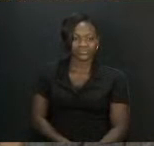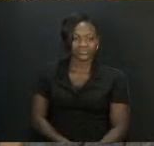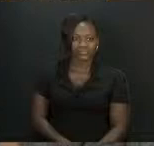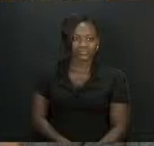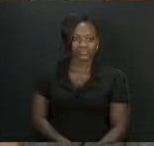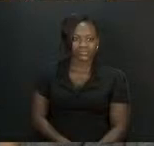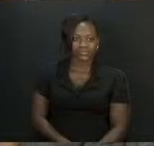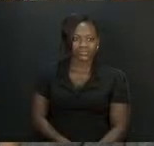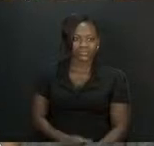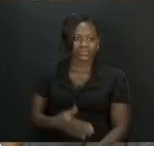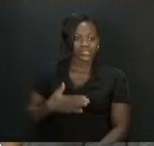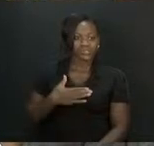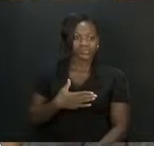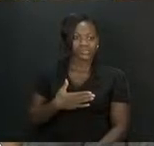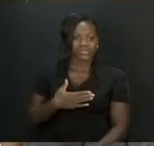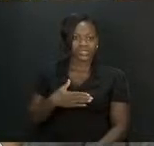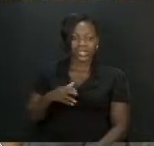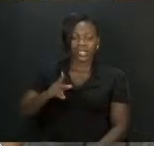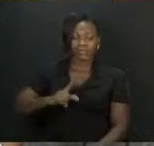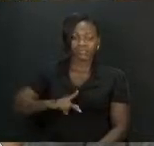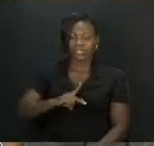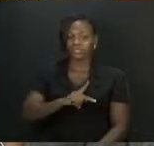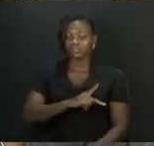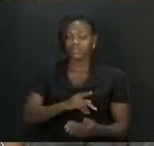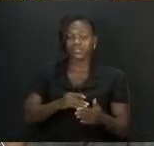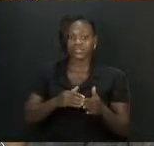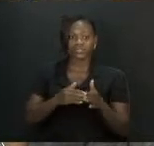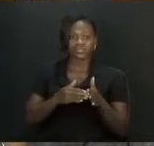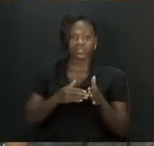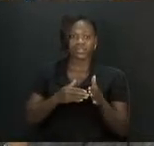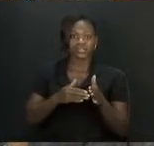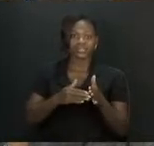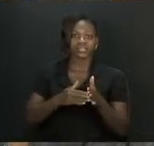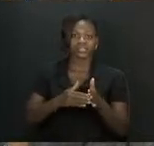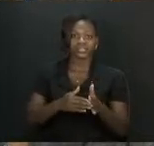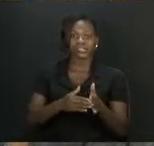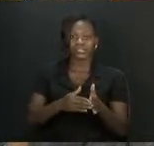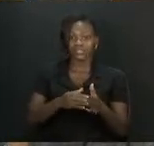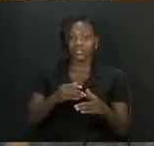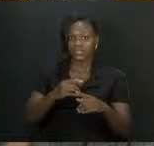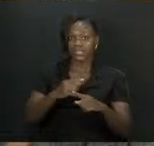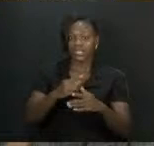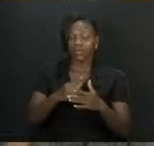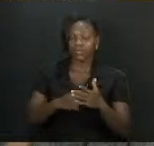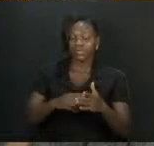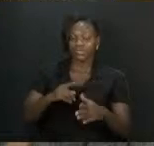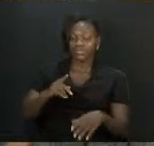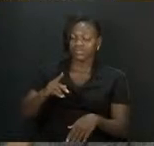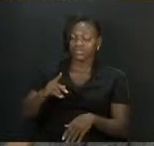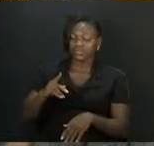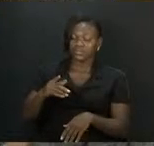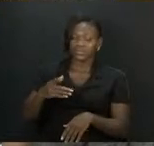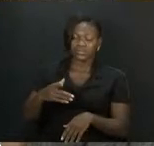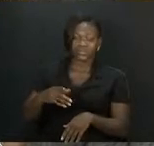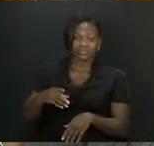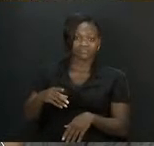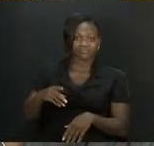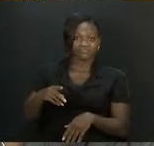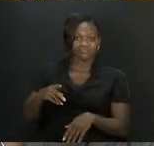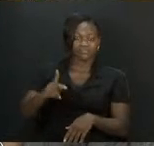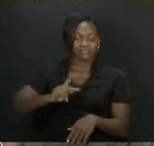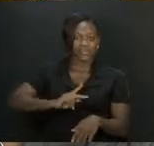standing orders. And if the very people who pass these